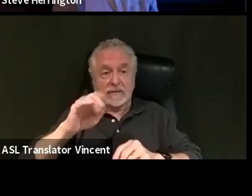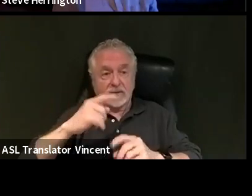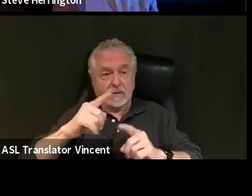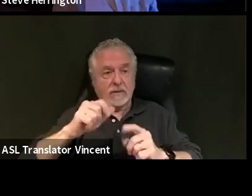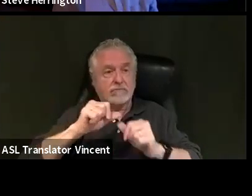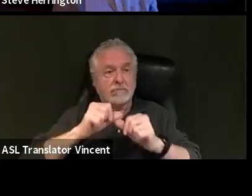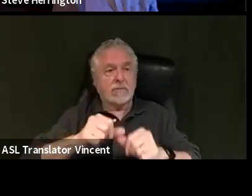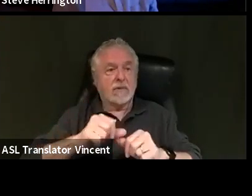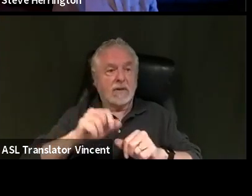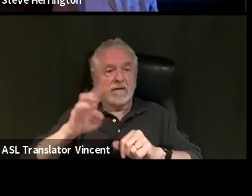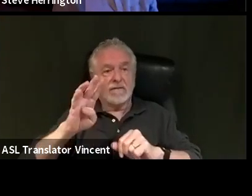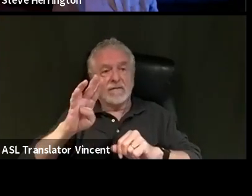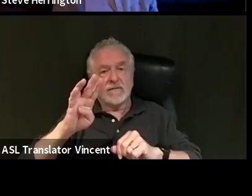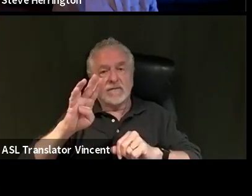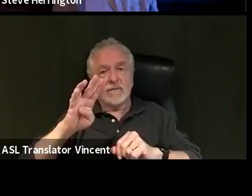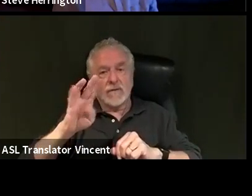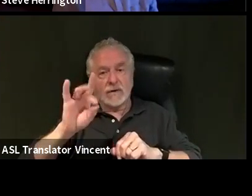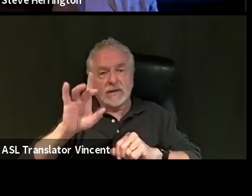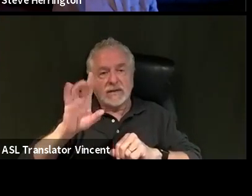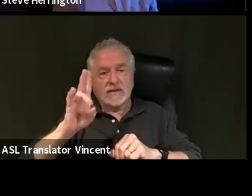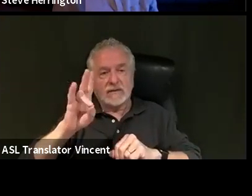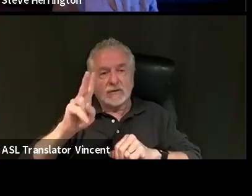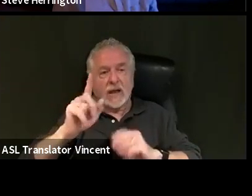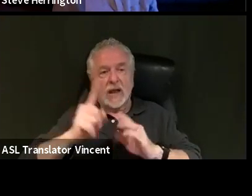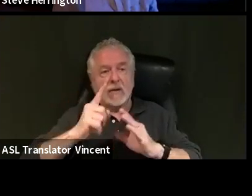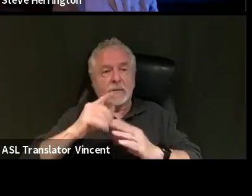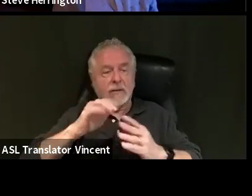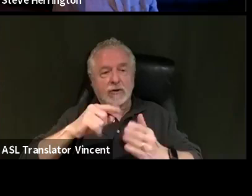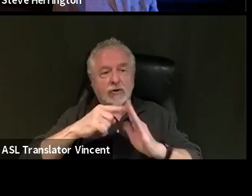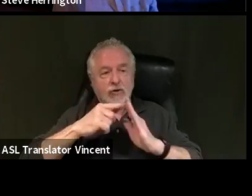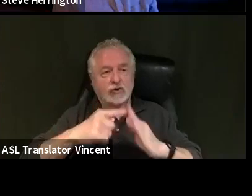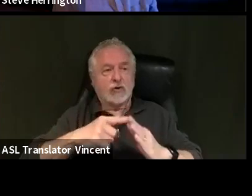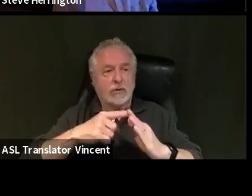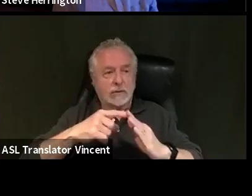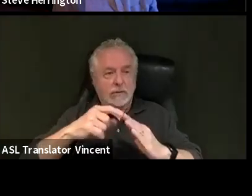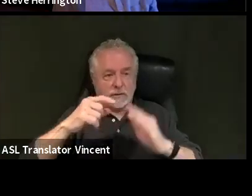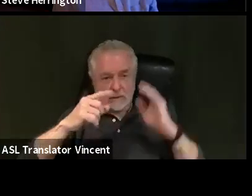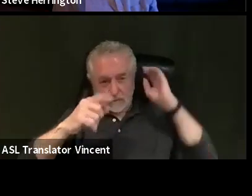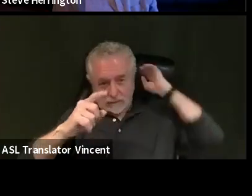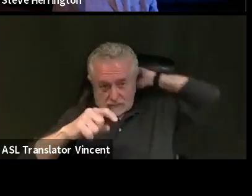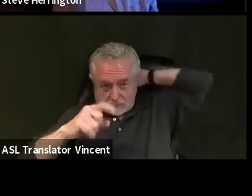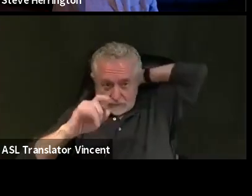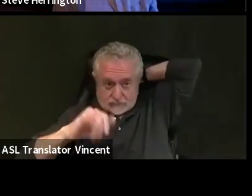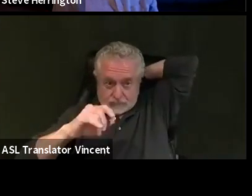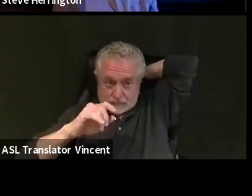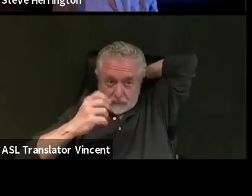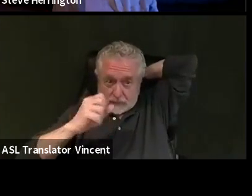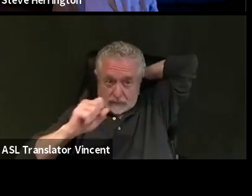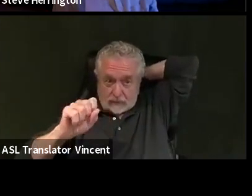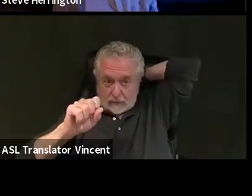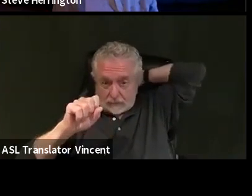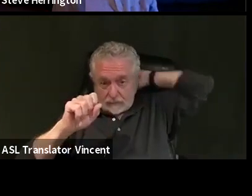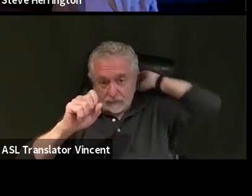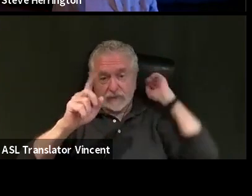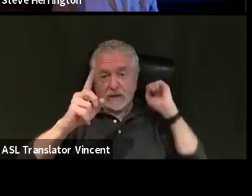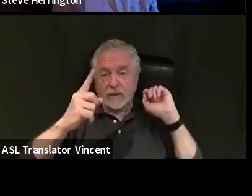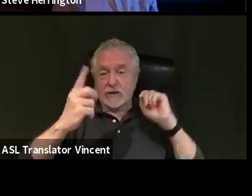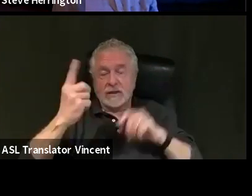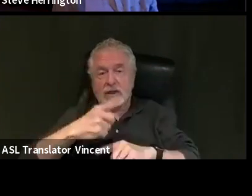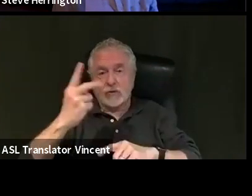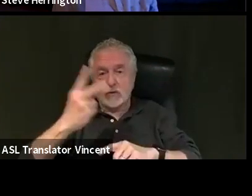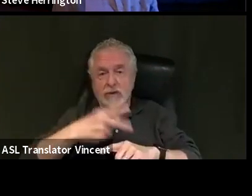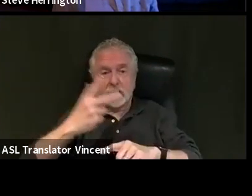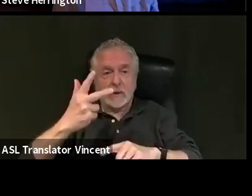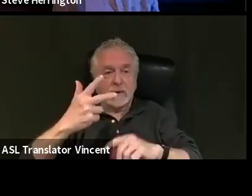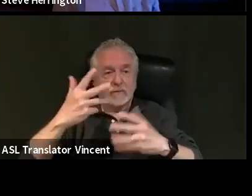last for 48 to 72 hours. And many, many studies have shown, and now we've seen over time that that's the case. On day 2 or day 3, the side